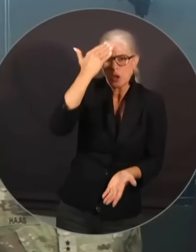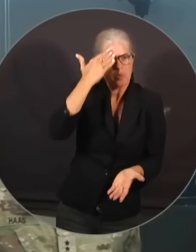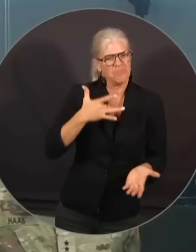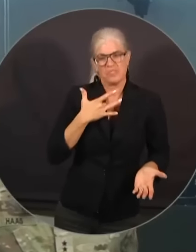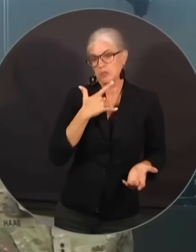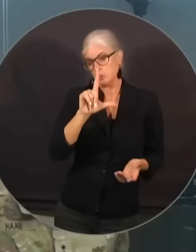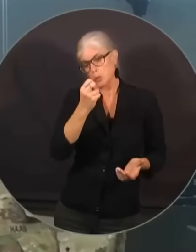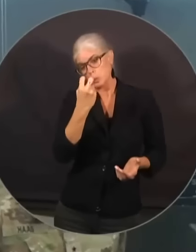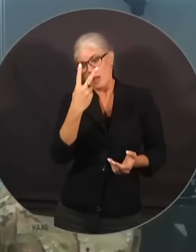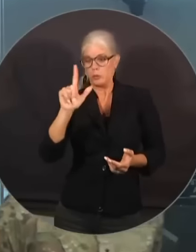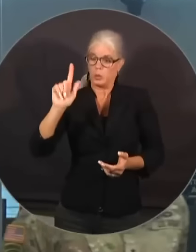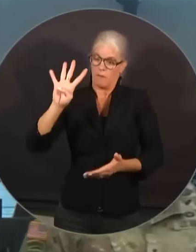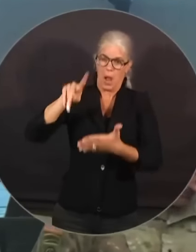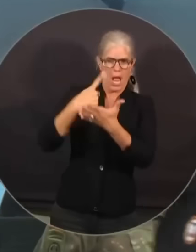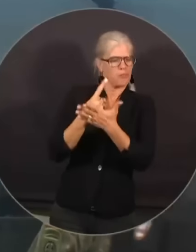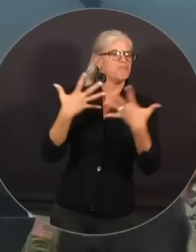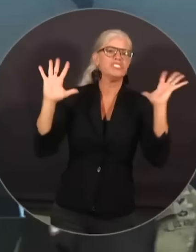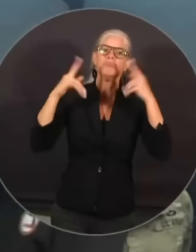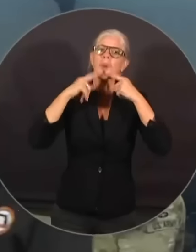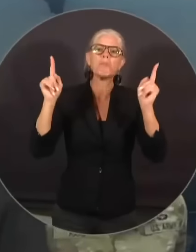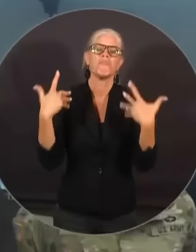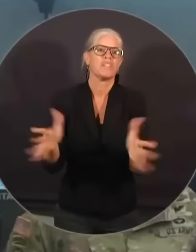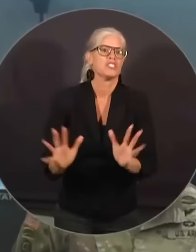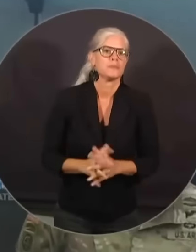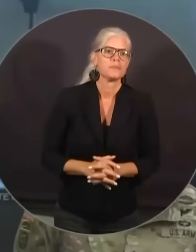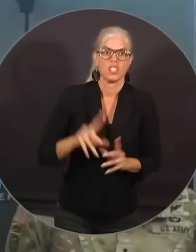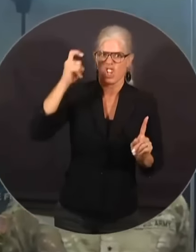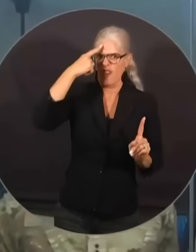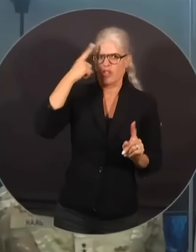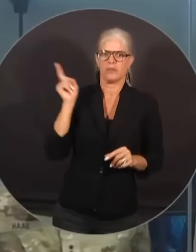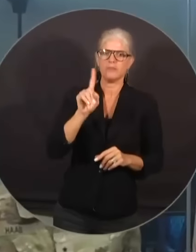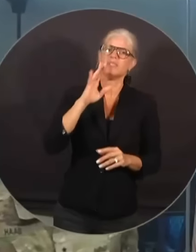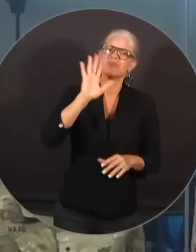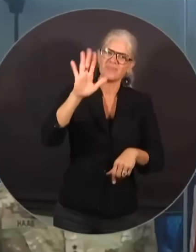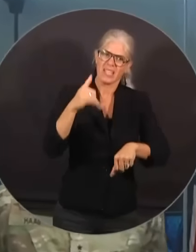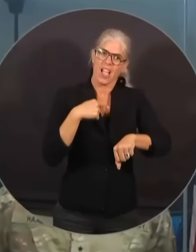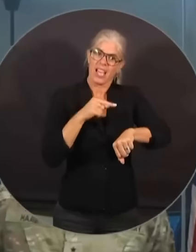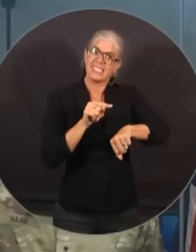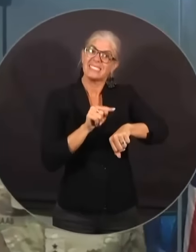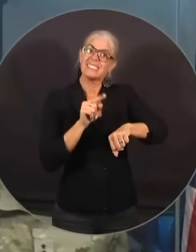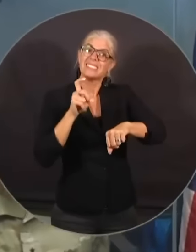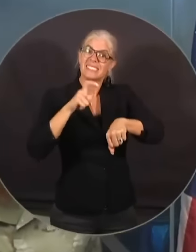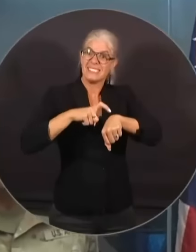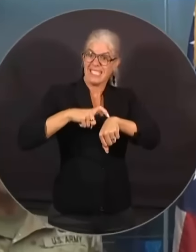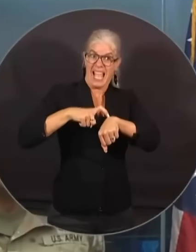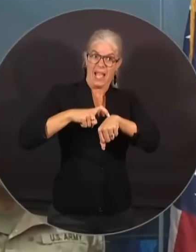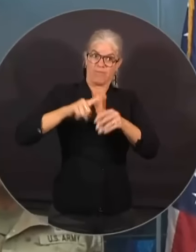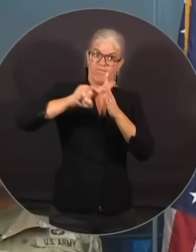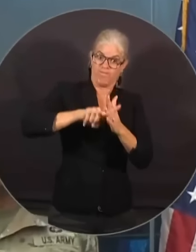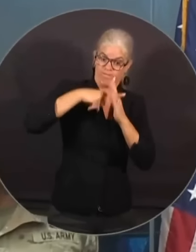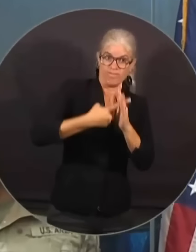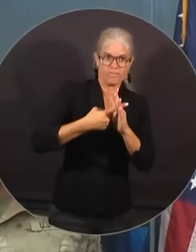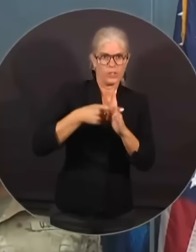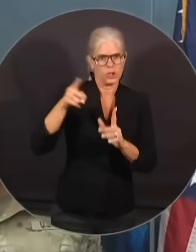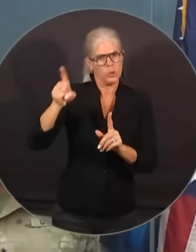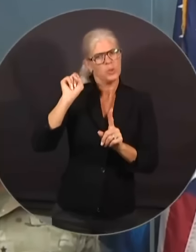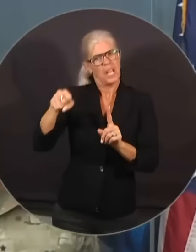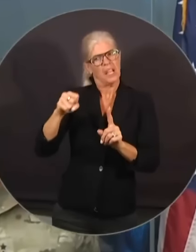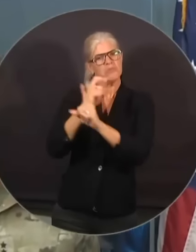hours. And I think the timing is, from an operational perspective, you're going to be able to maximize